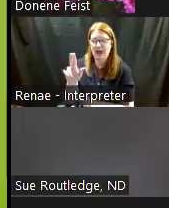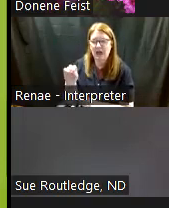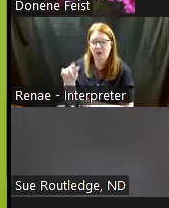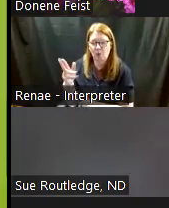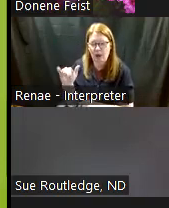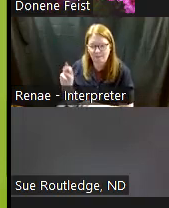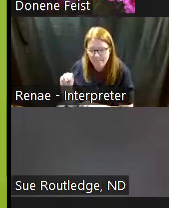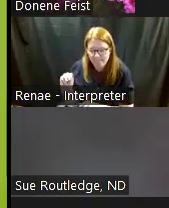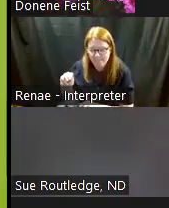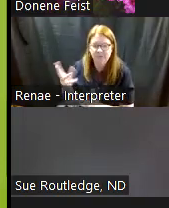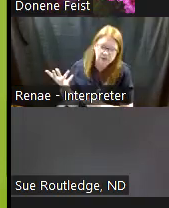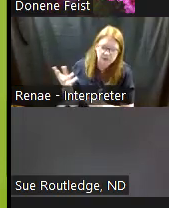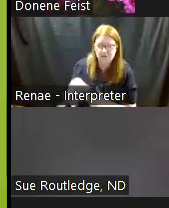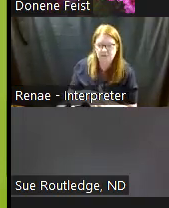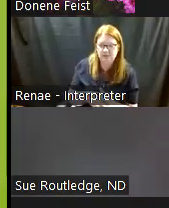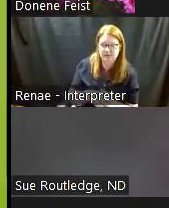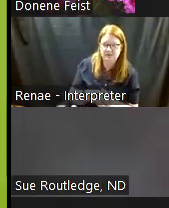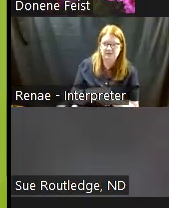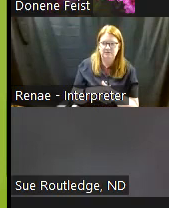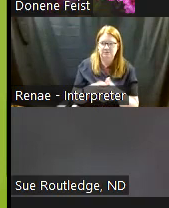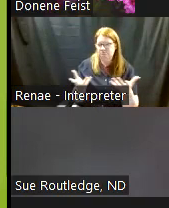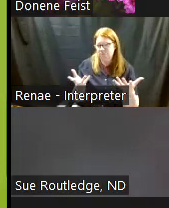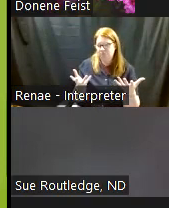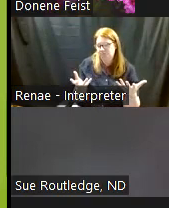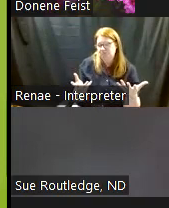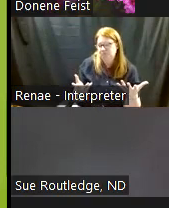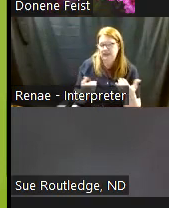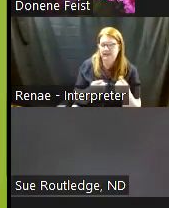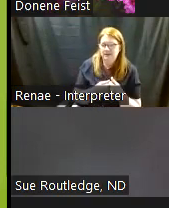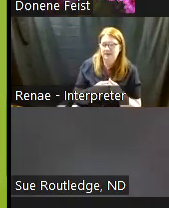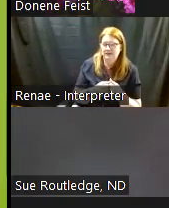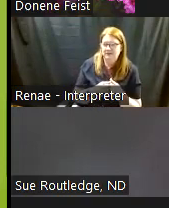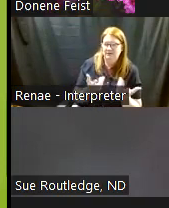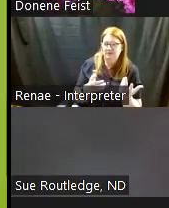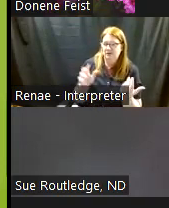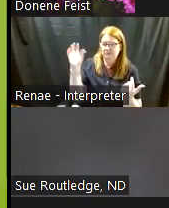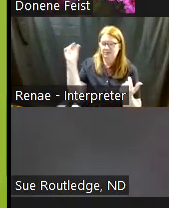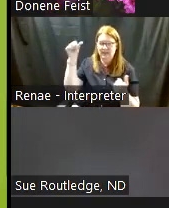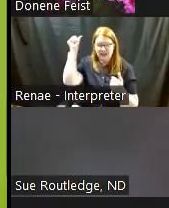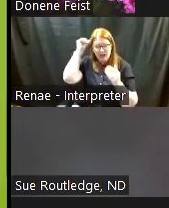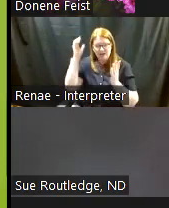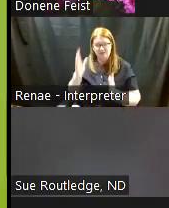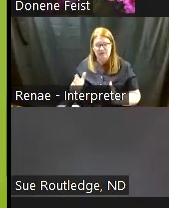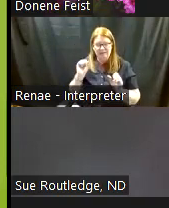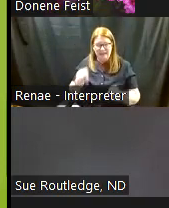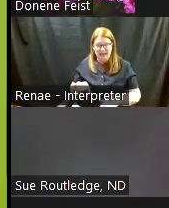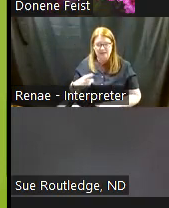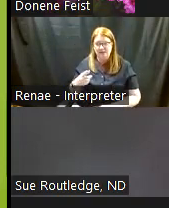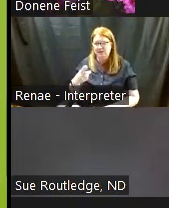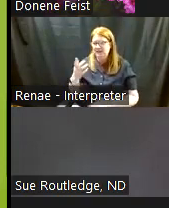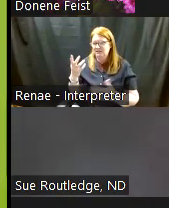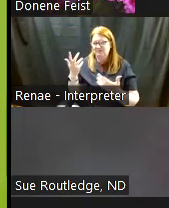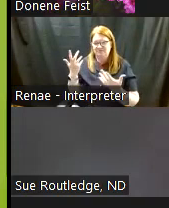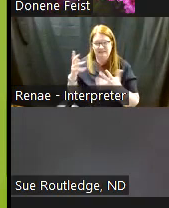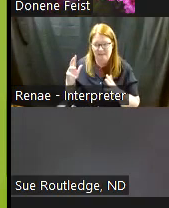So it's more informational than anything. It's nothing too critical. Your audiologist knows how to do this. This is already happening behind the scenes. But